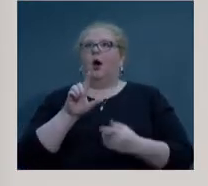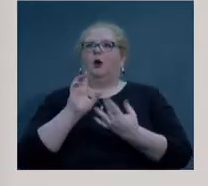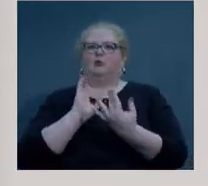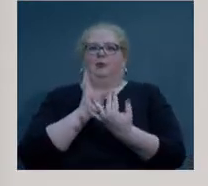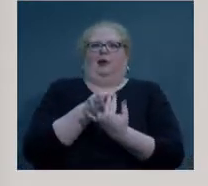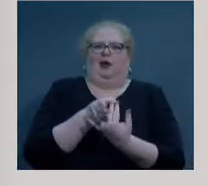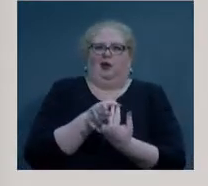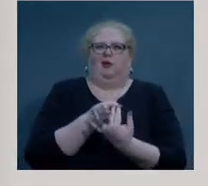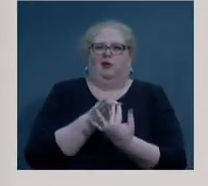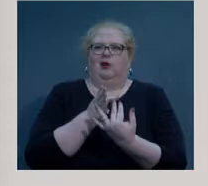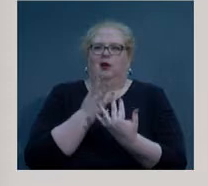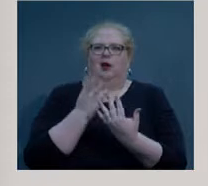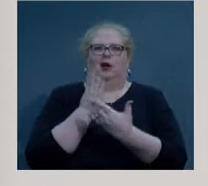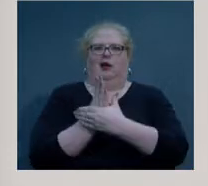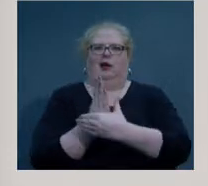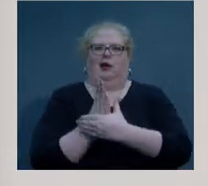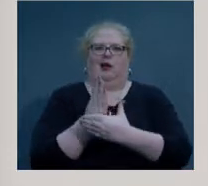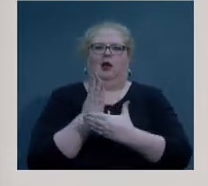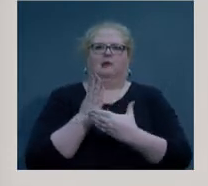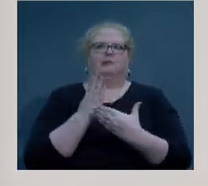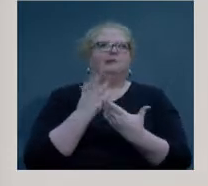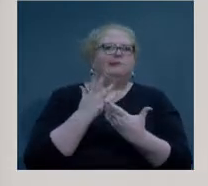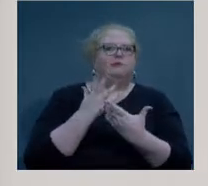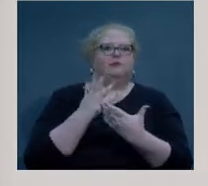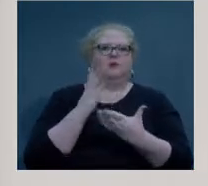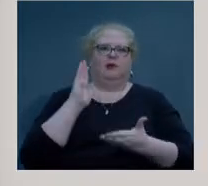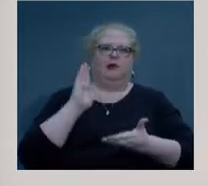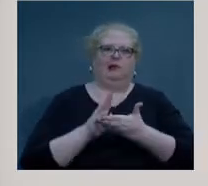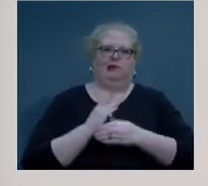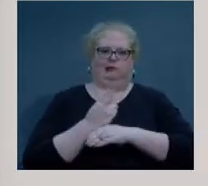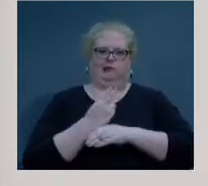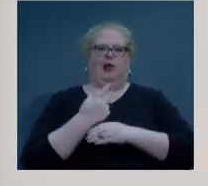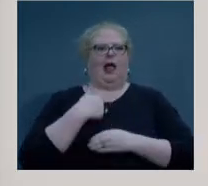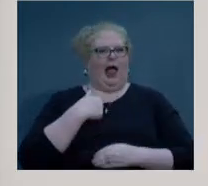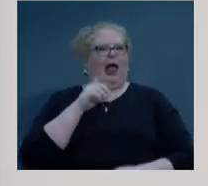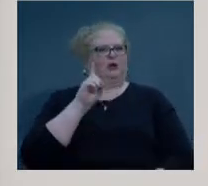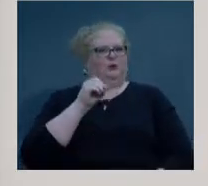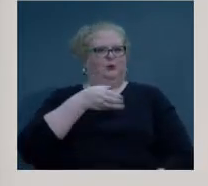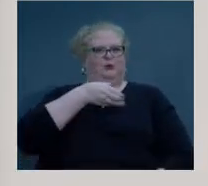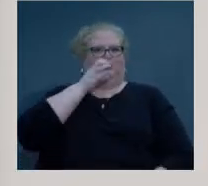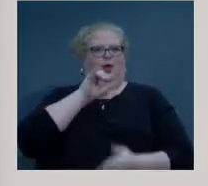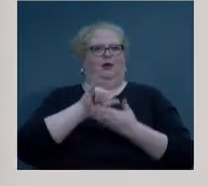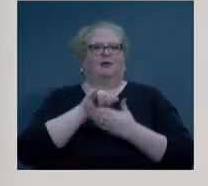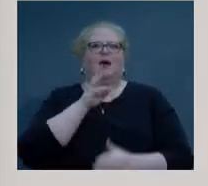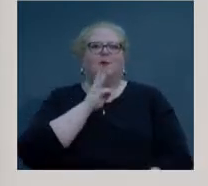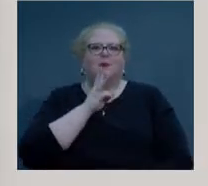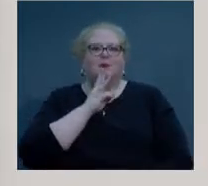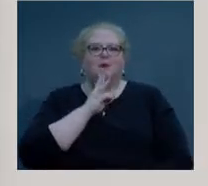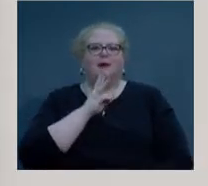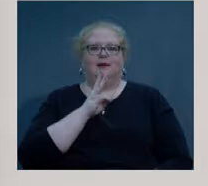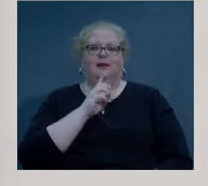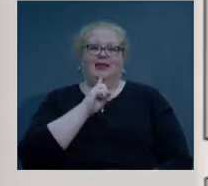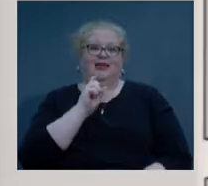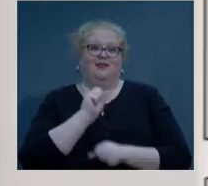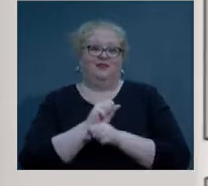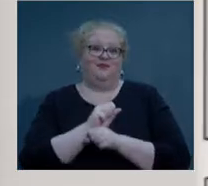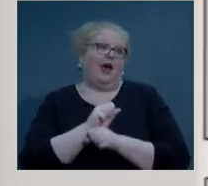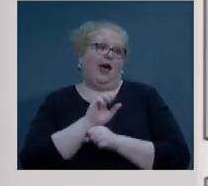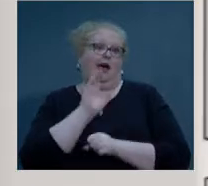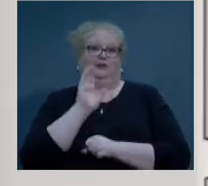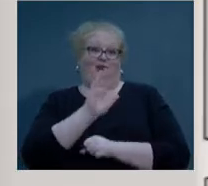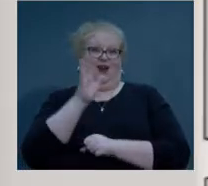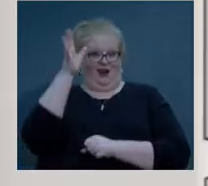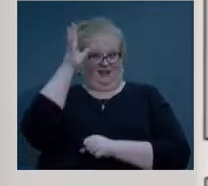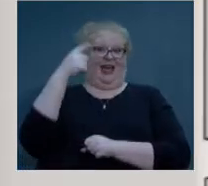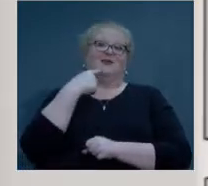interfered with and or compromised. I do drink that water. As a matter of fact, her dad told me I have the best water out